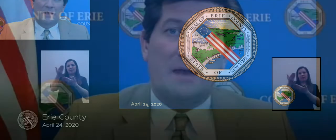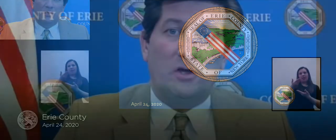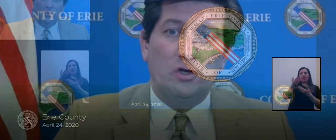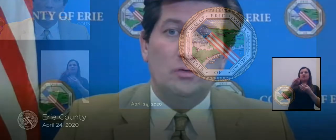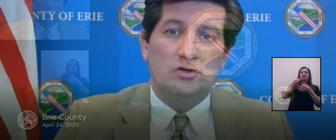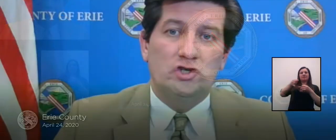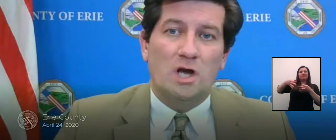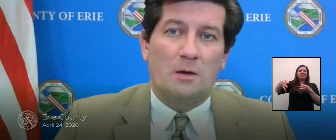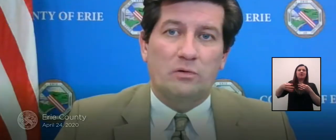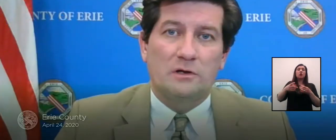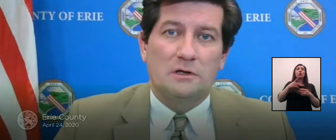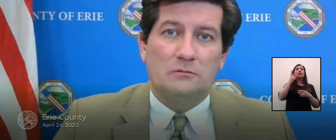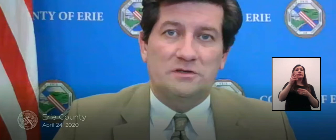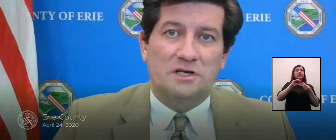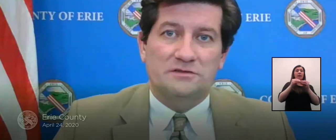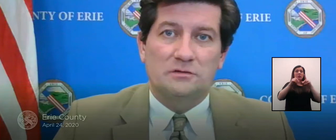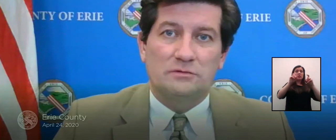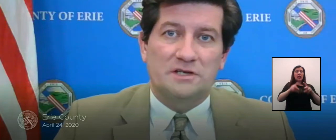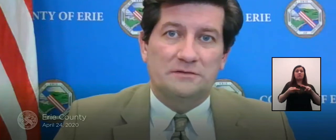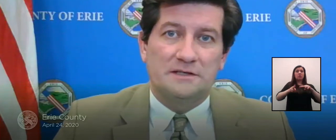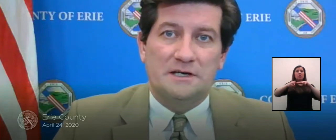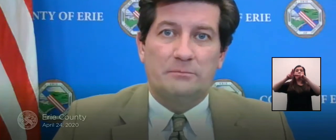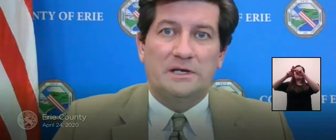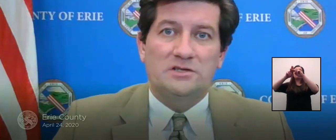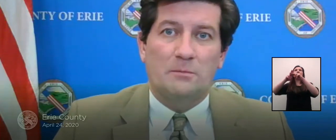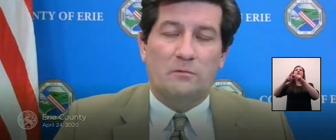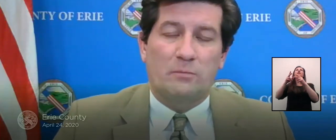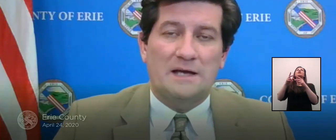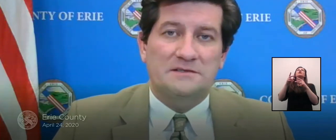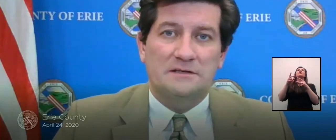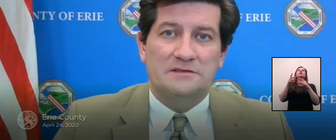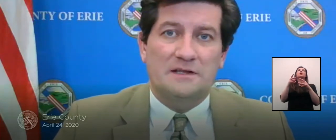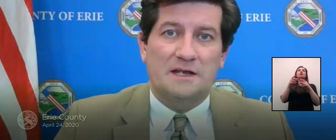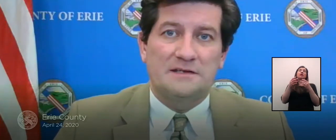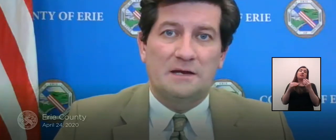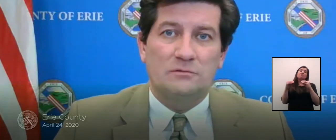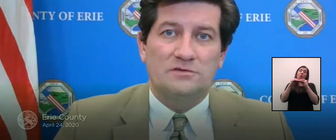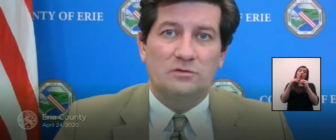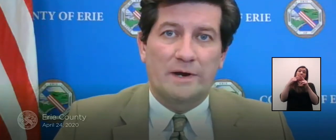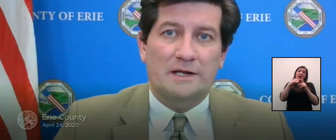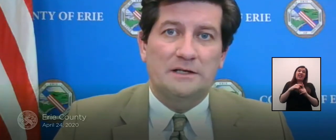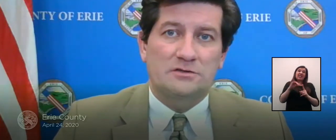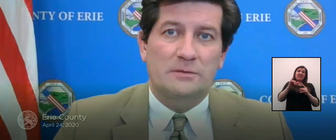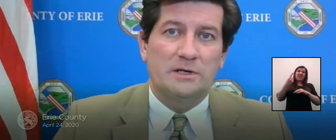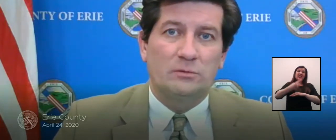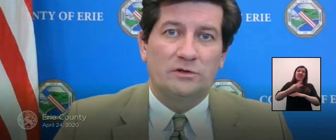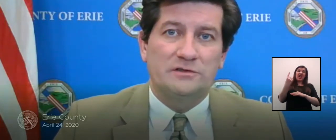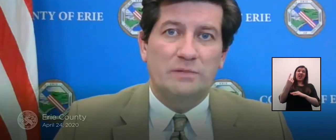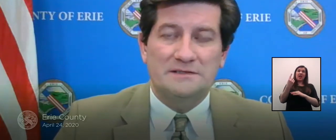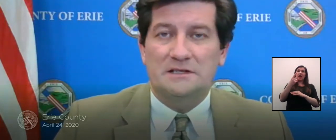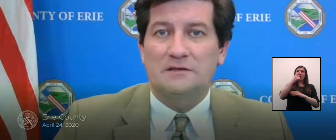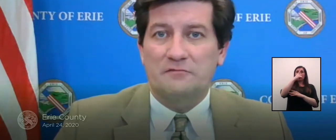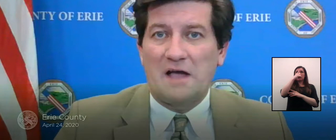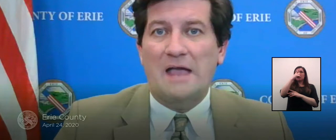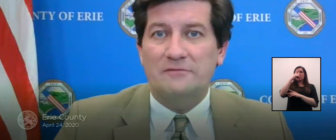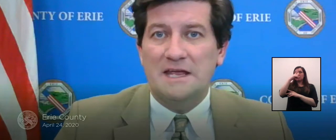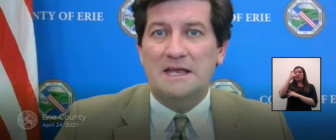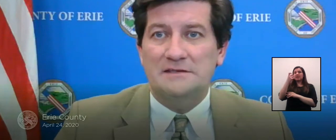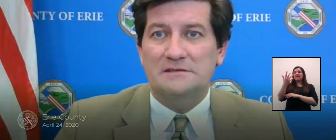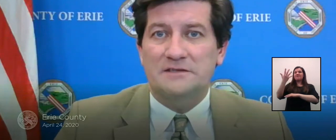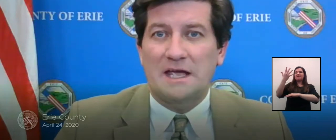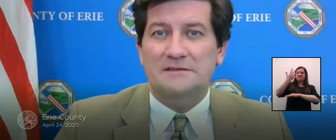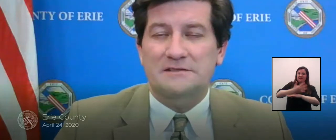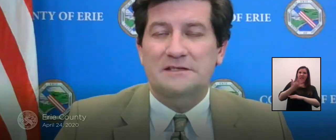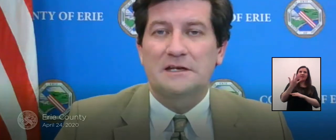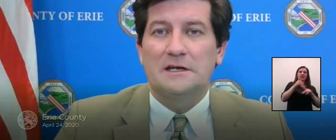but that huge jump, which also resulted in a big jump of positives in that day, was directly attributable to basically 5